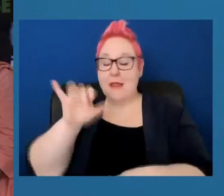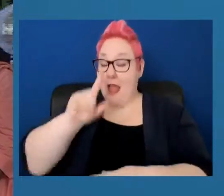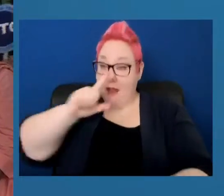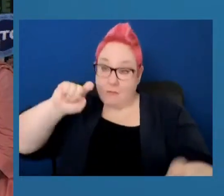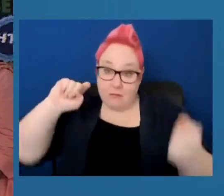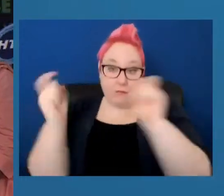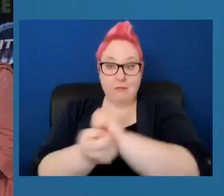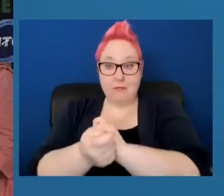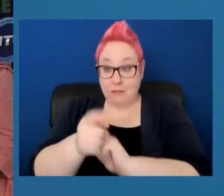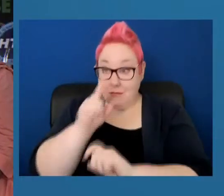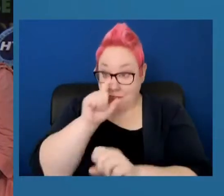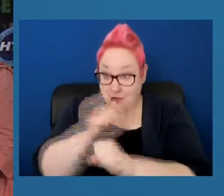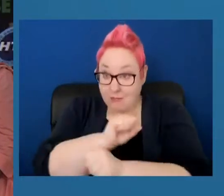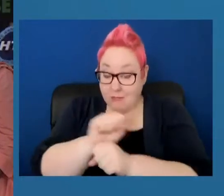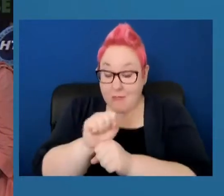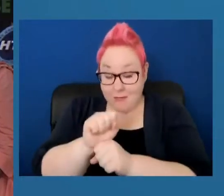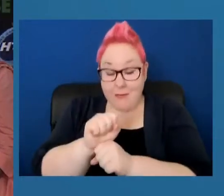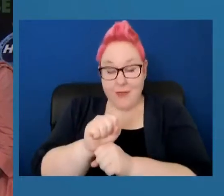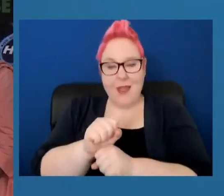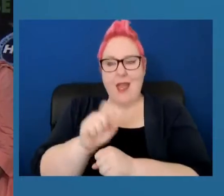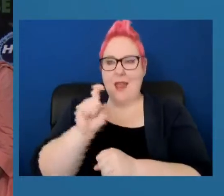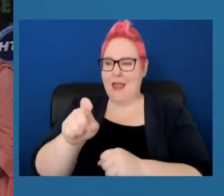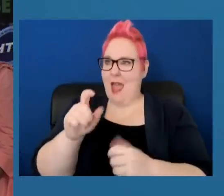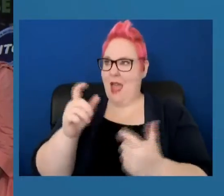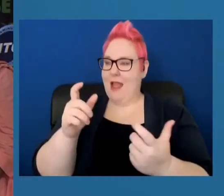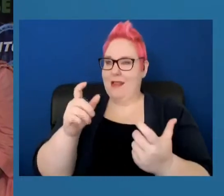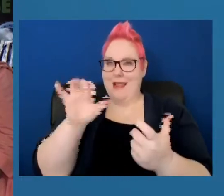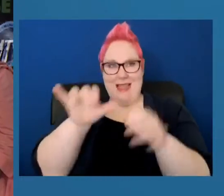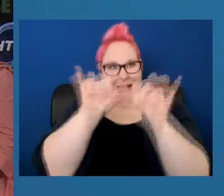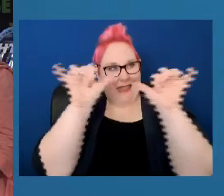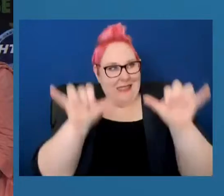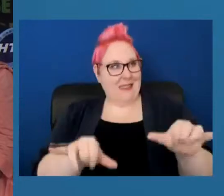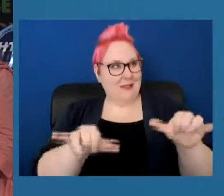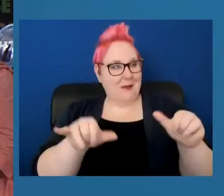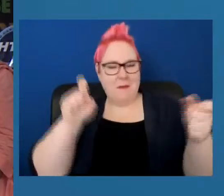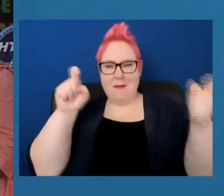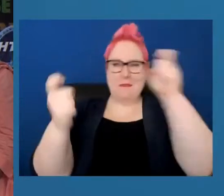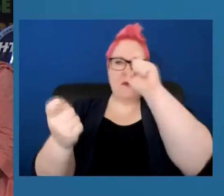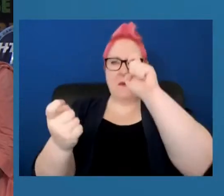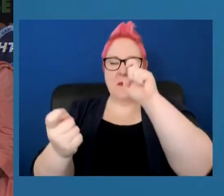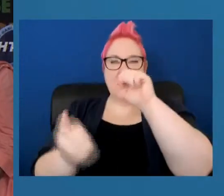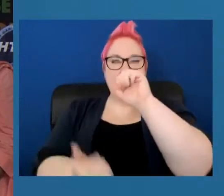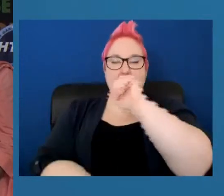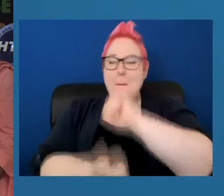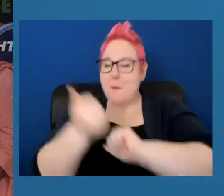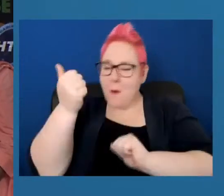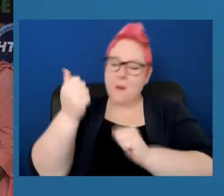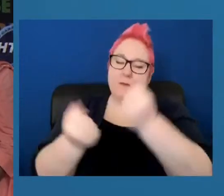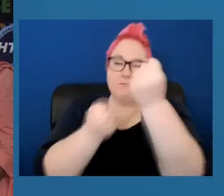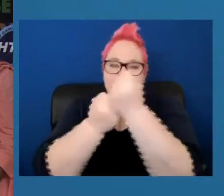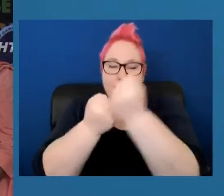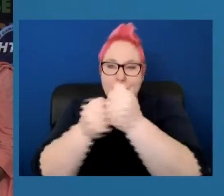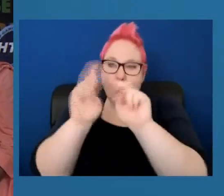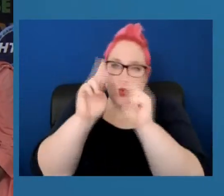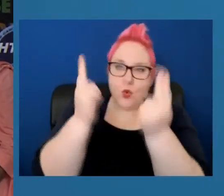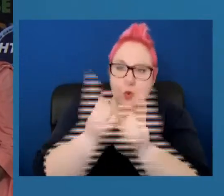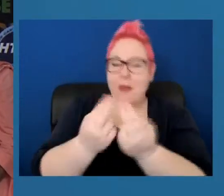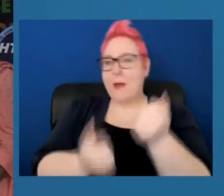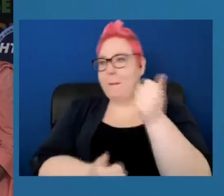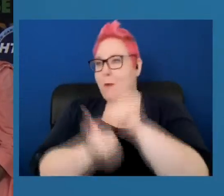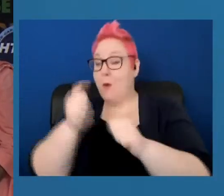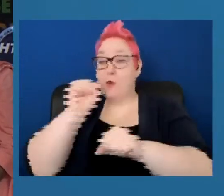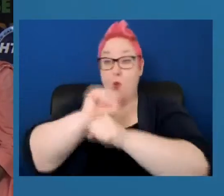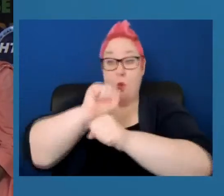made have transformed that broken system into the most pro-union, most worker-friendly in the